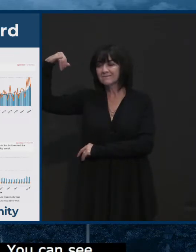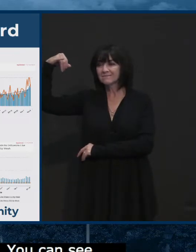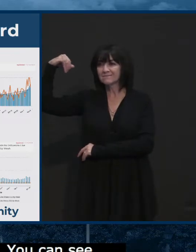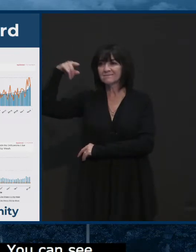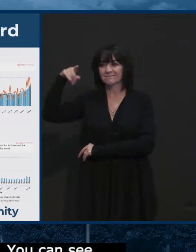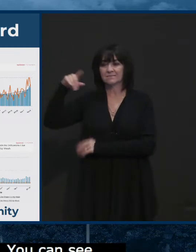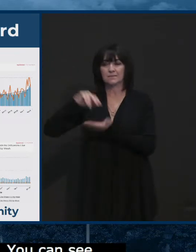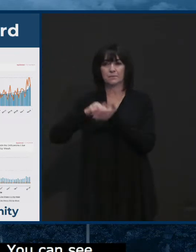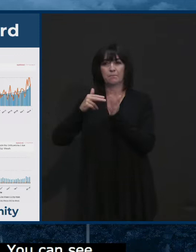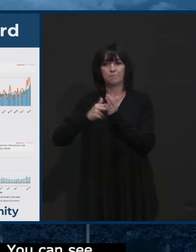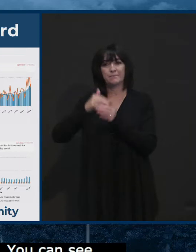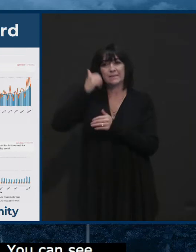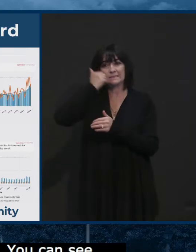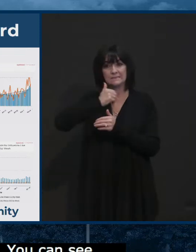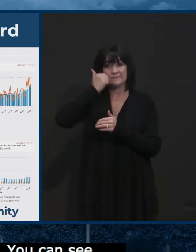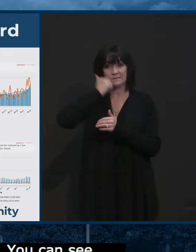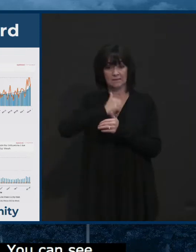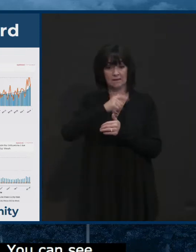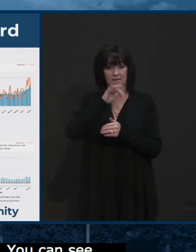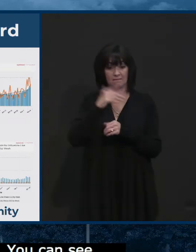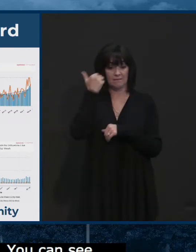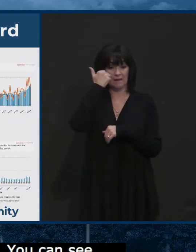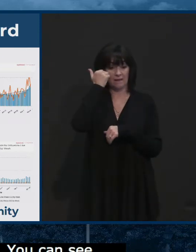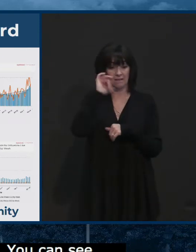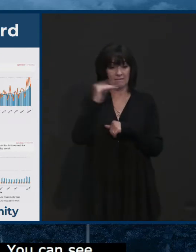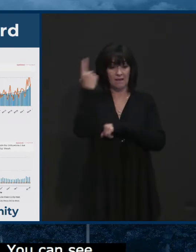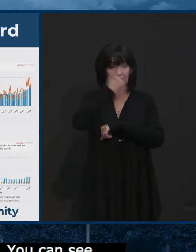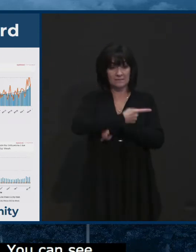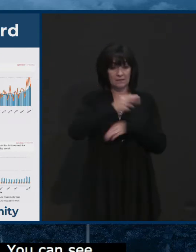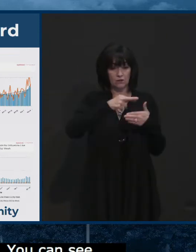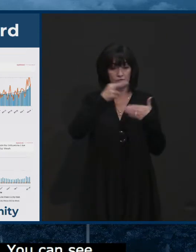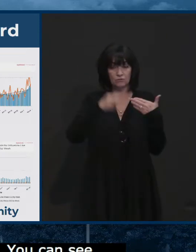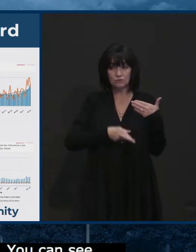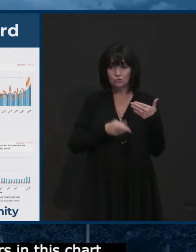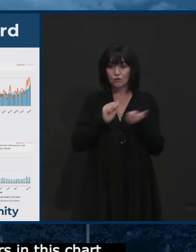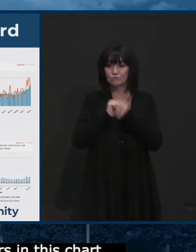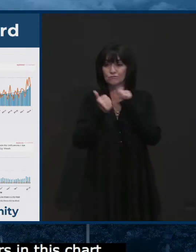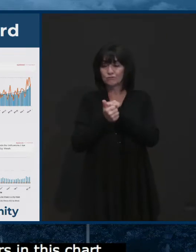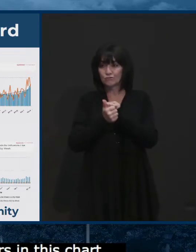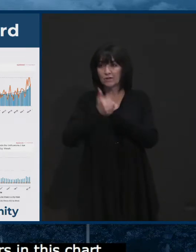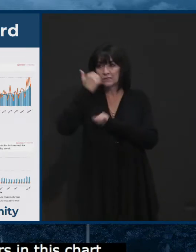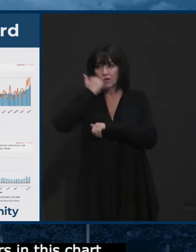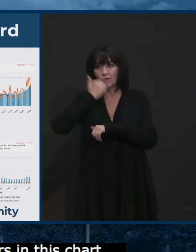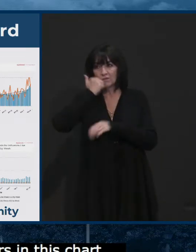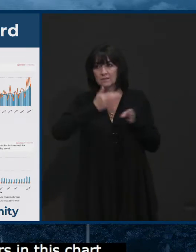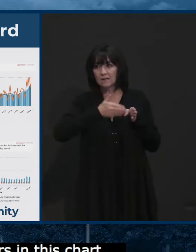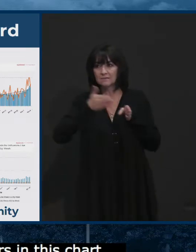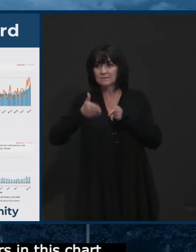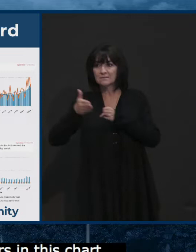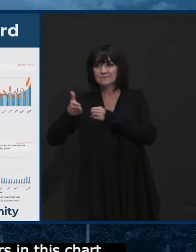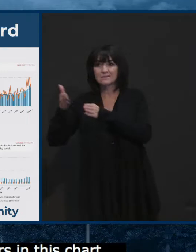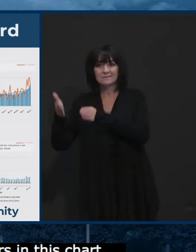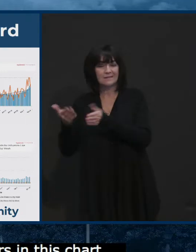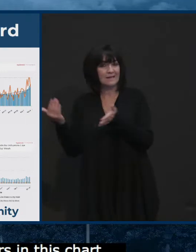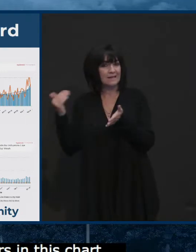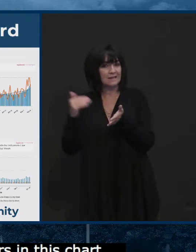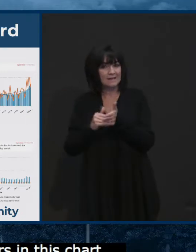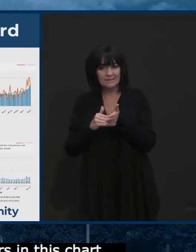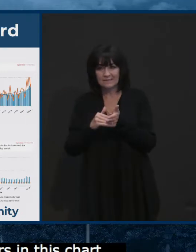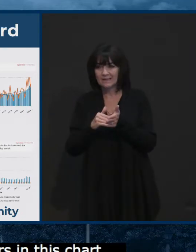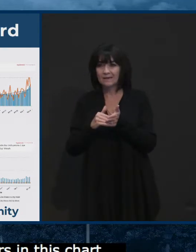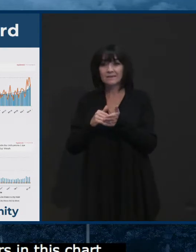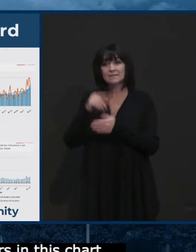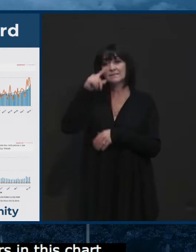in this chart, are the 7-day moving average, but moving in the wrong direction from a